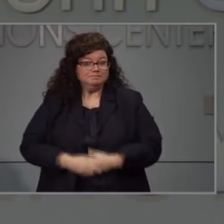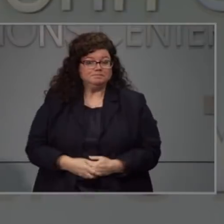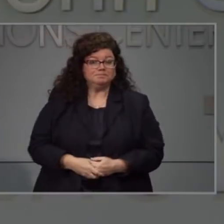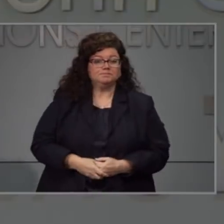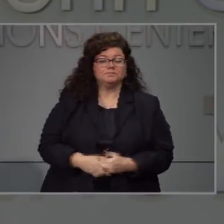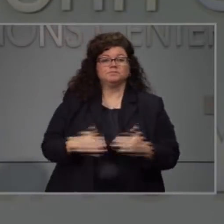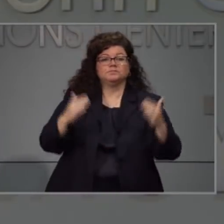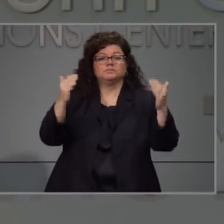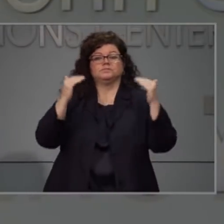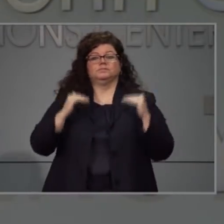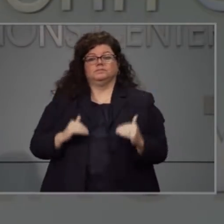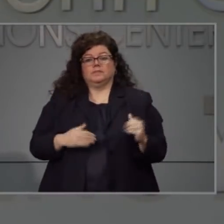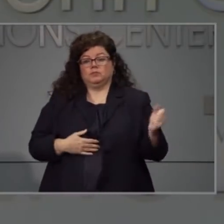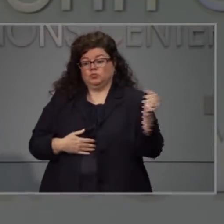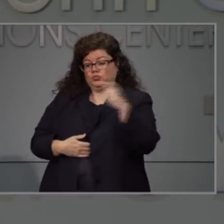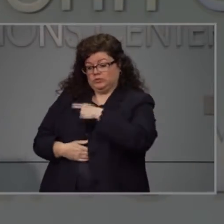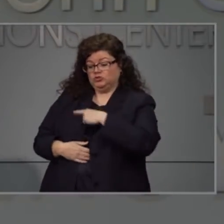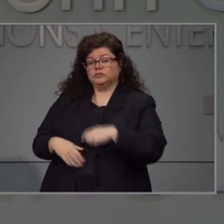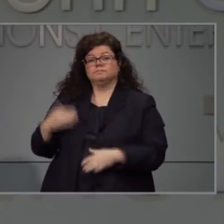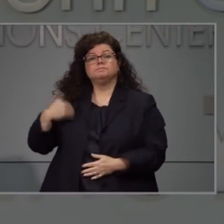Dawn Vaughn, News and Observer.